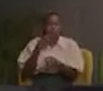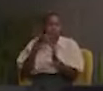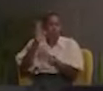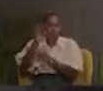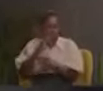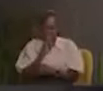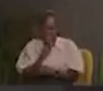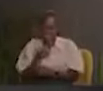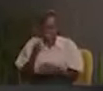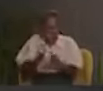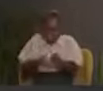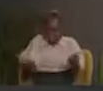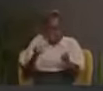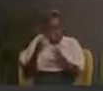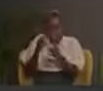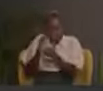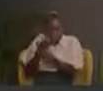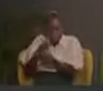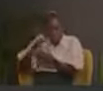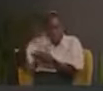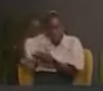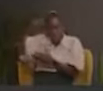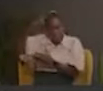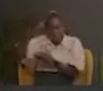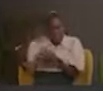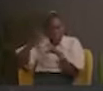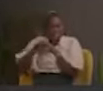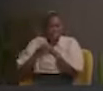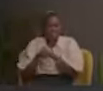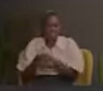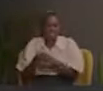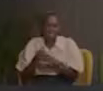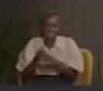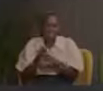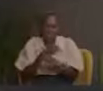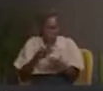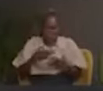The difference between mental assent, just talking gibberish, and the